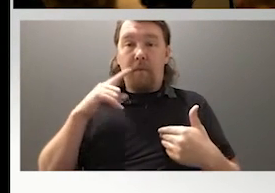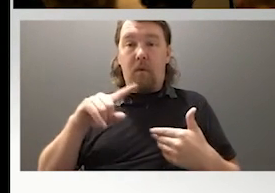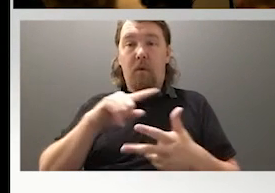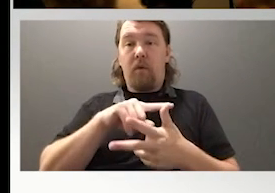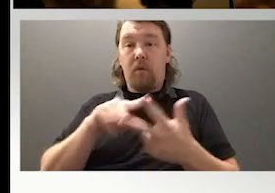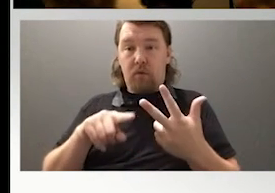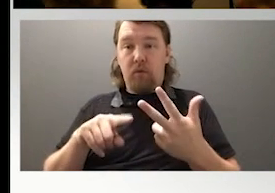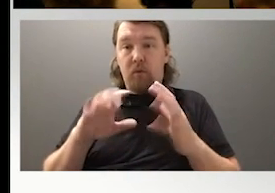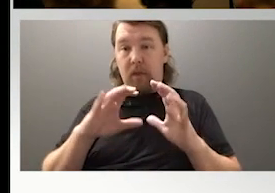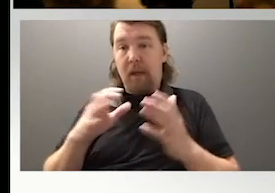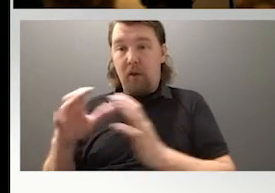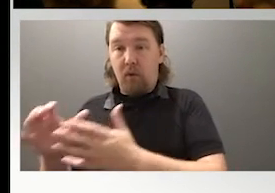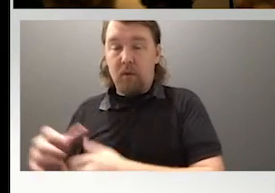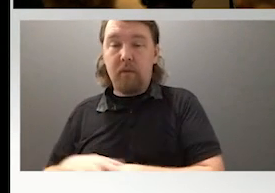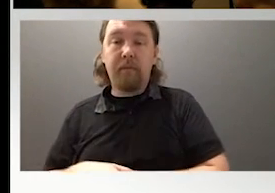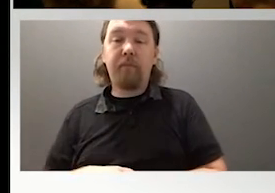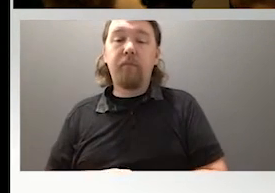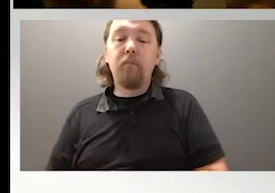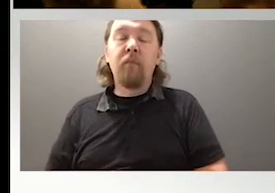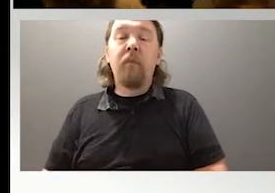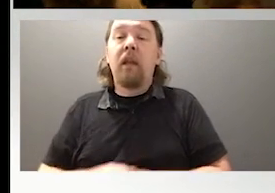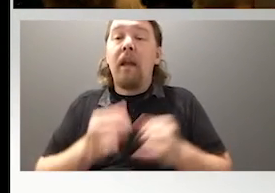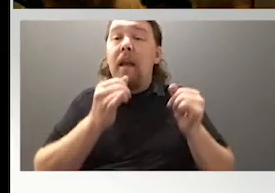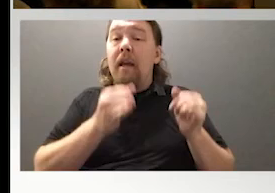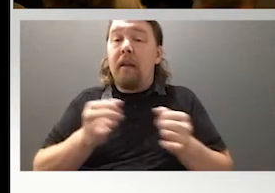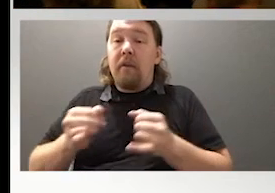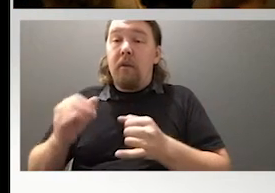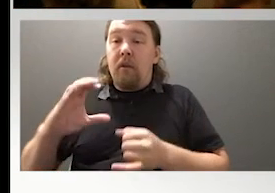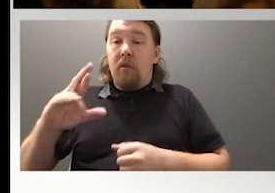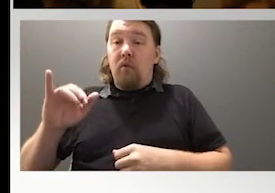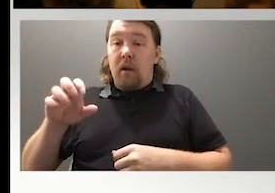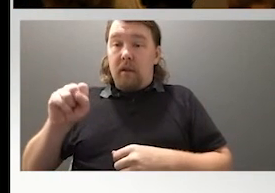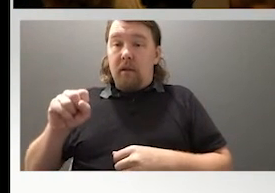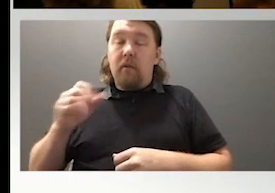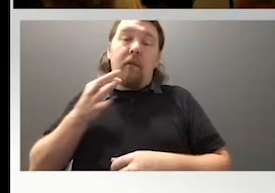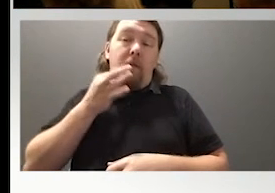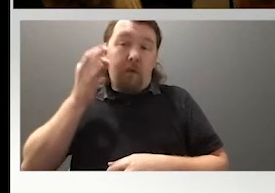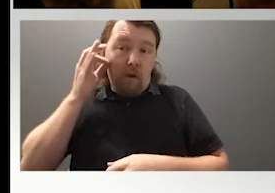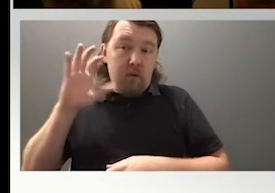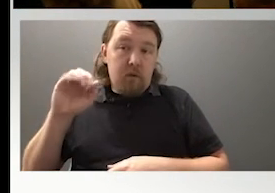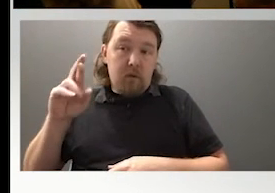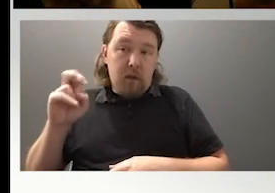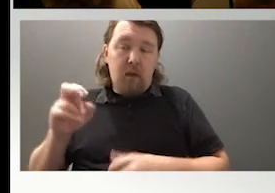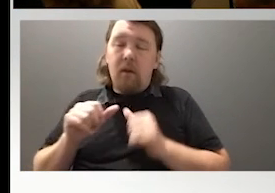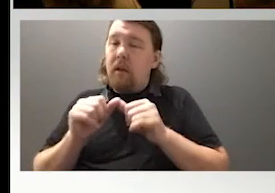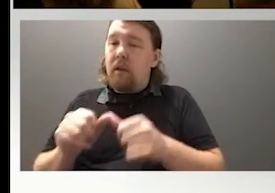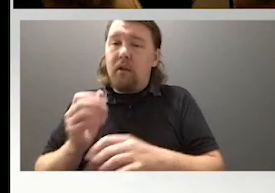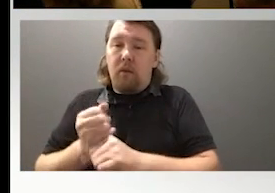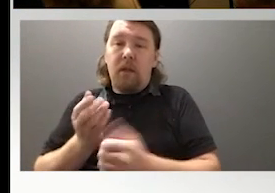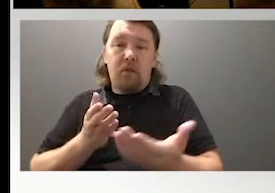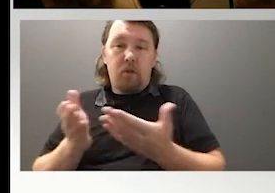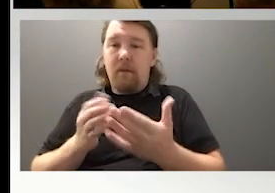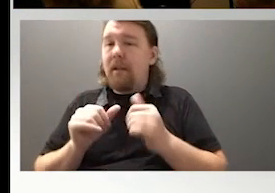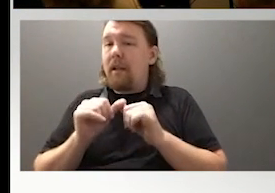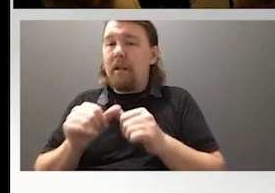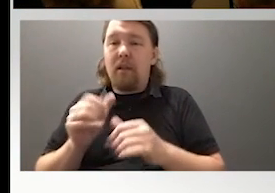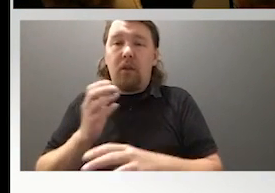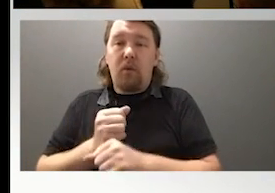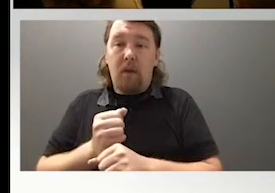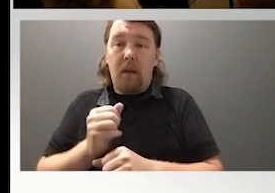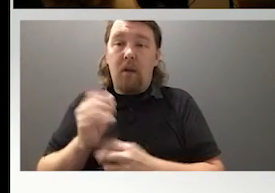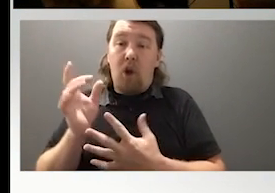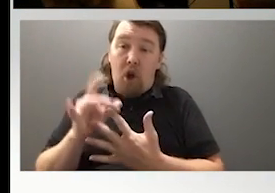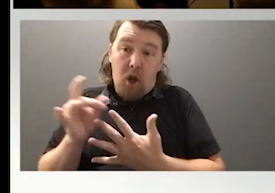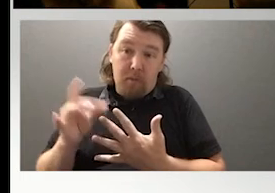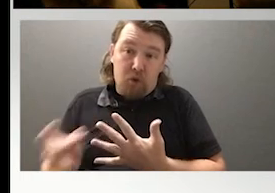kids. Individuals in crisis and foster care kids continue to receive services, continue to receive an option